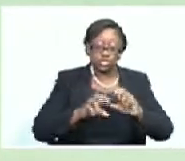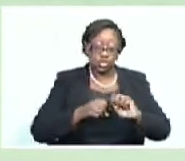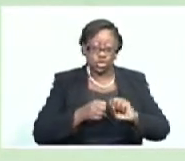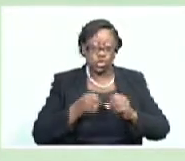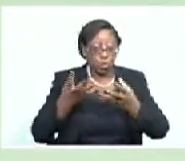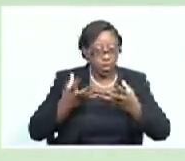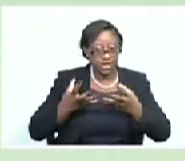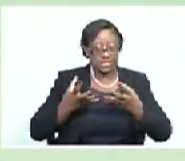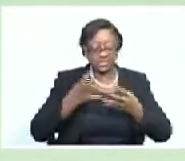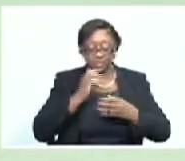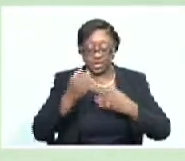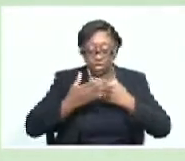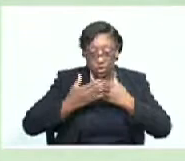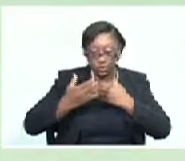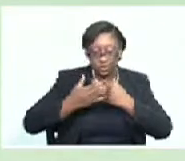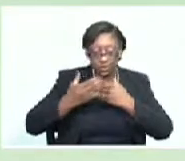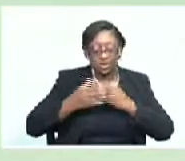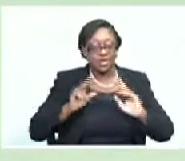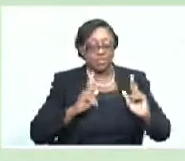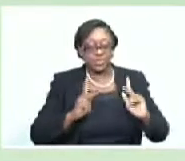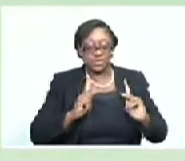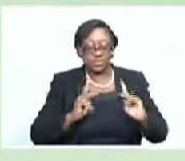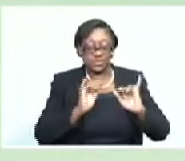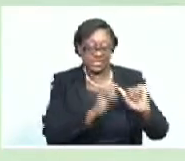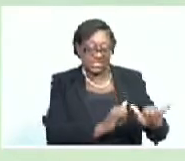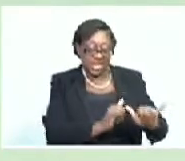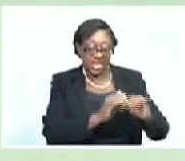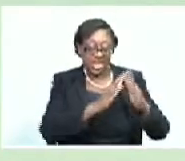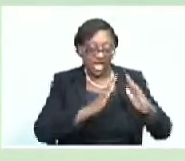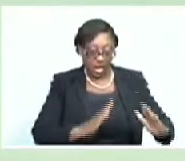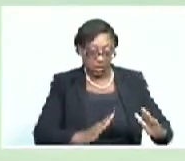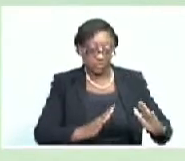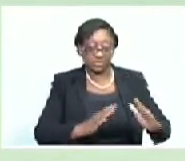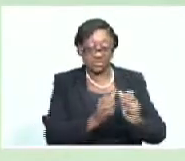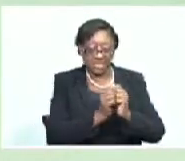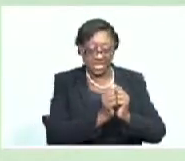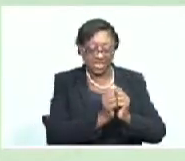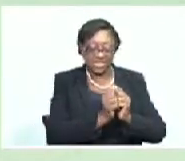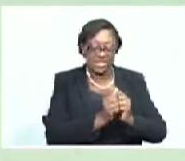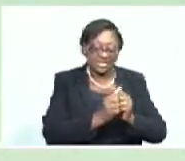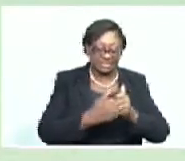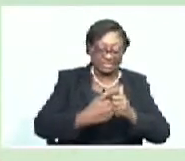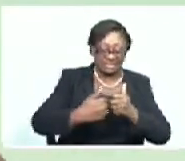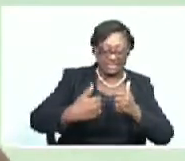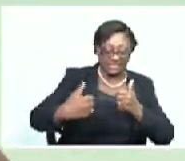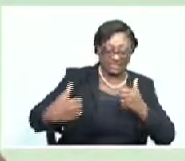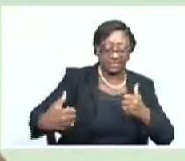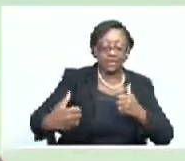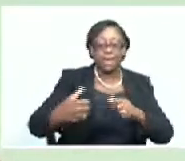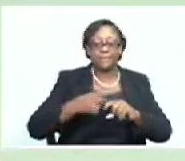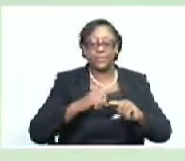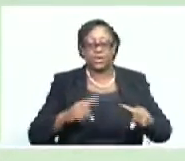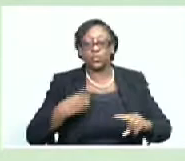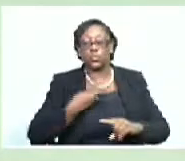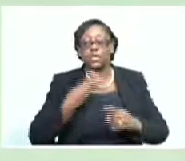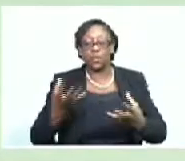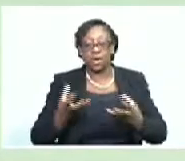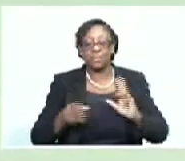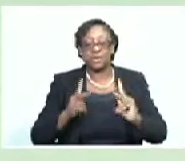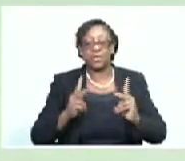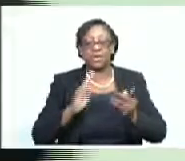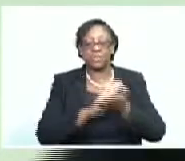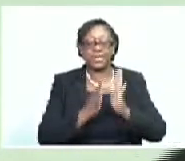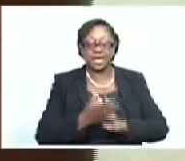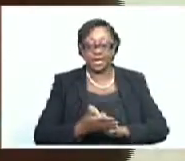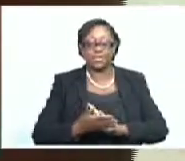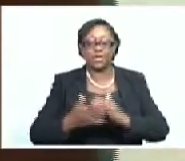even in relationships, because COVID, even though people were stuck in the house together, it drove them apart, you know. And it's just a call for people to be close again. Dr.